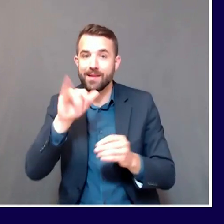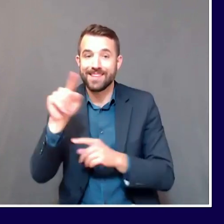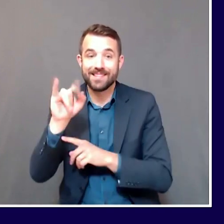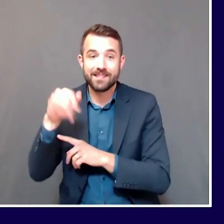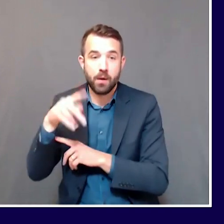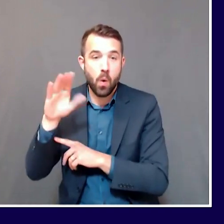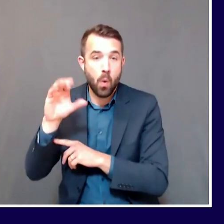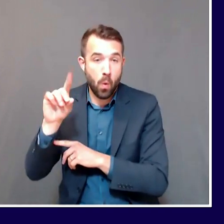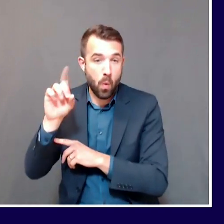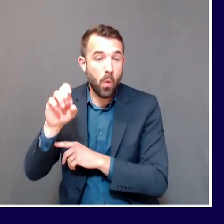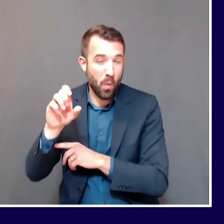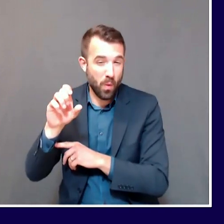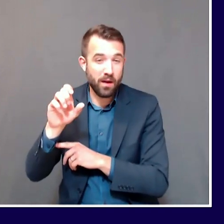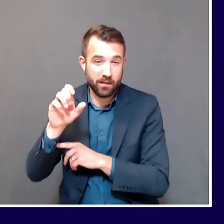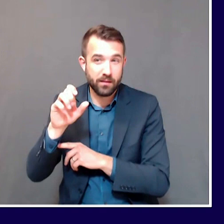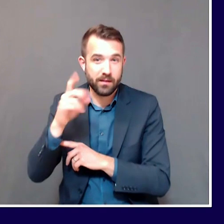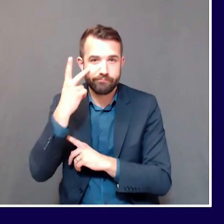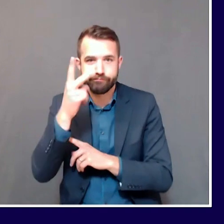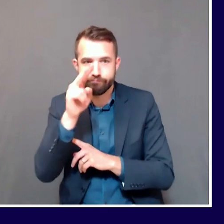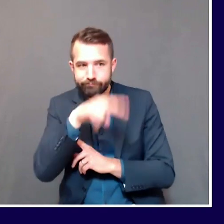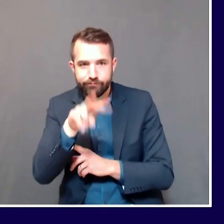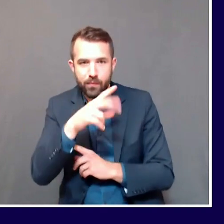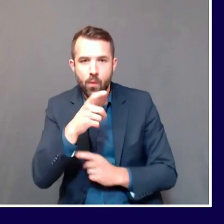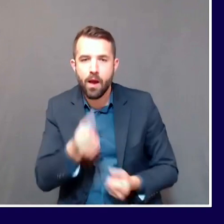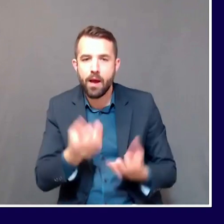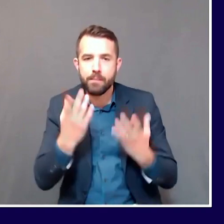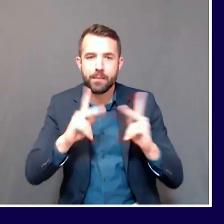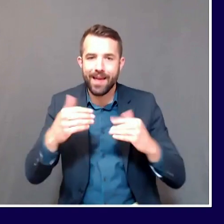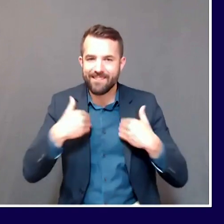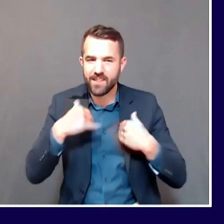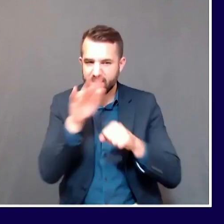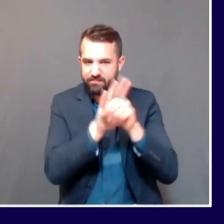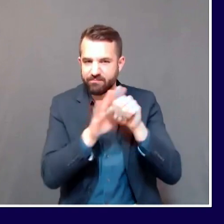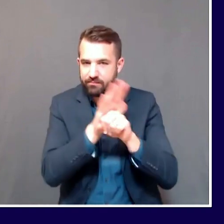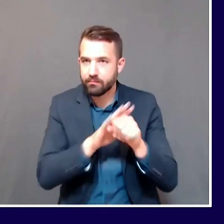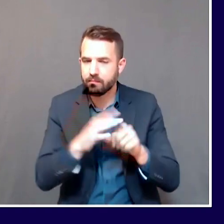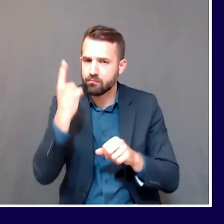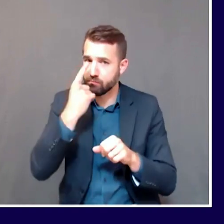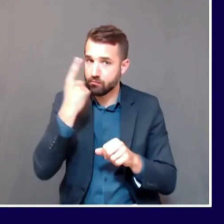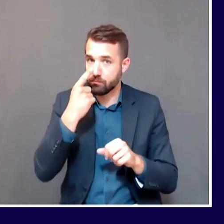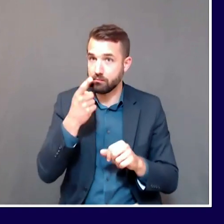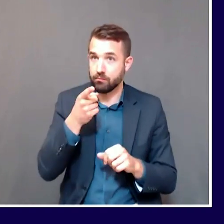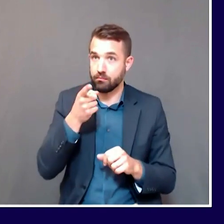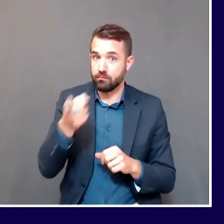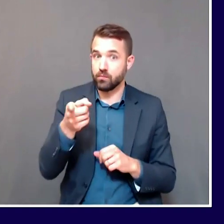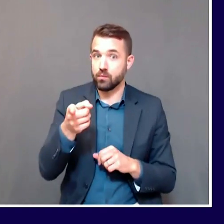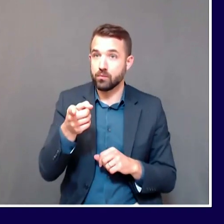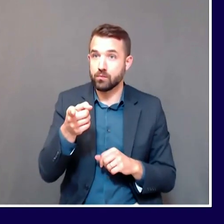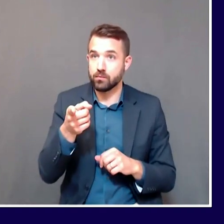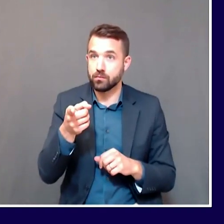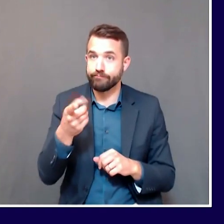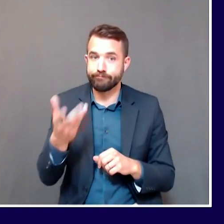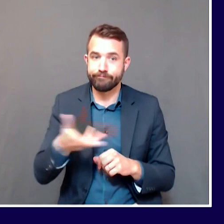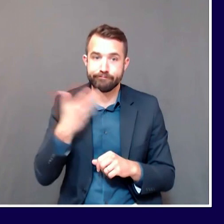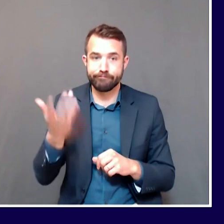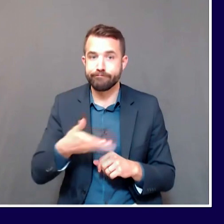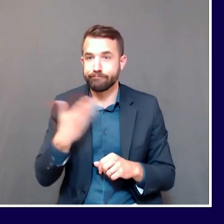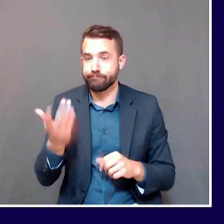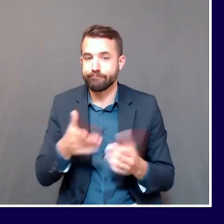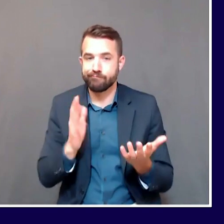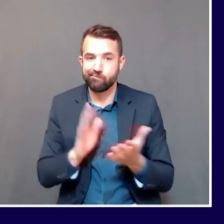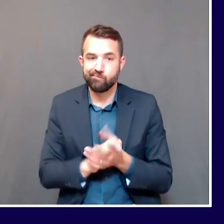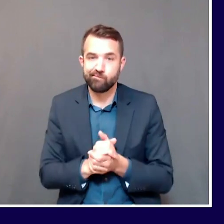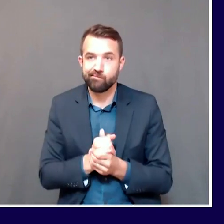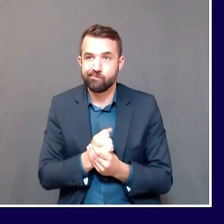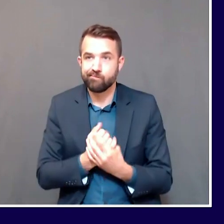zip codes. I would love it if you could speak a little bit to the sort of which areas are harder hit